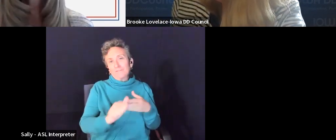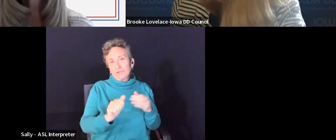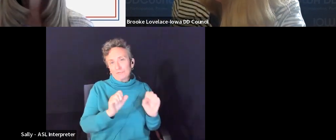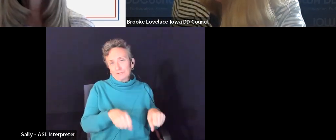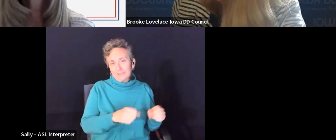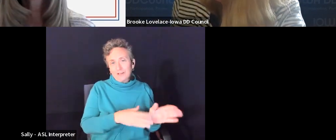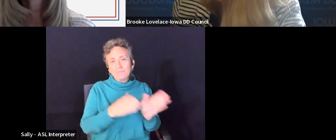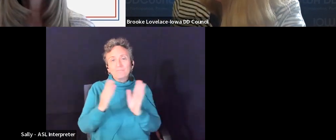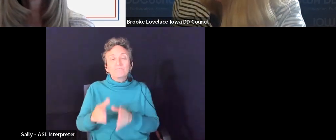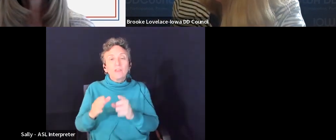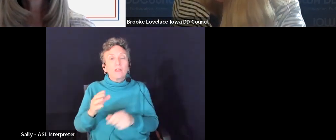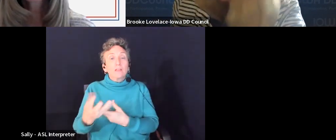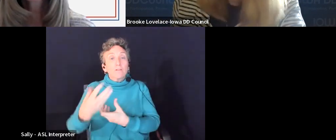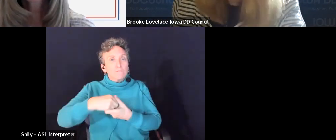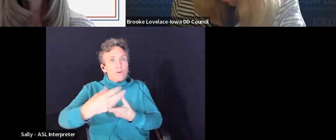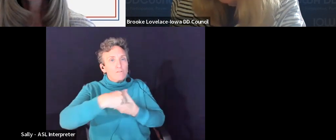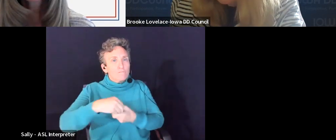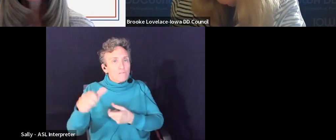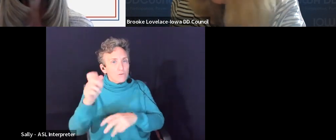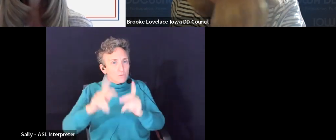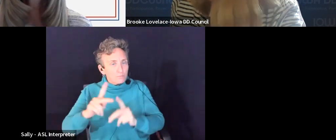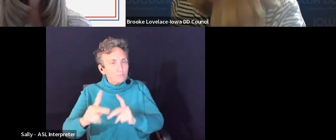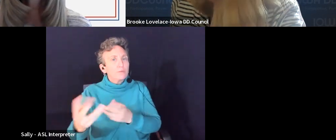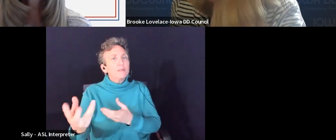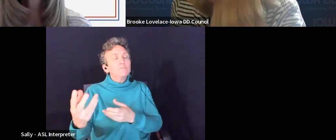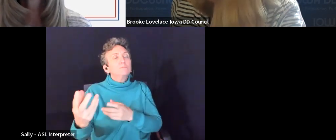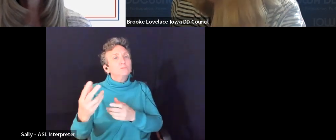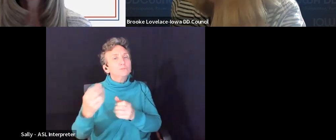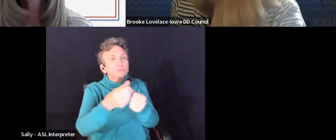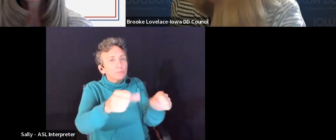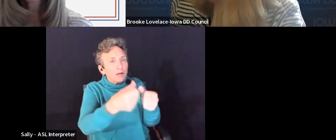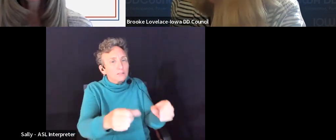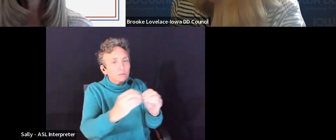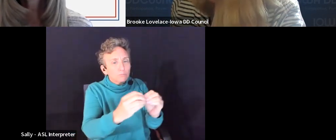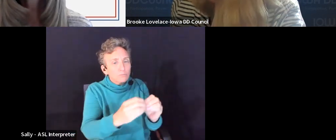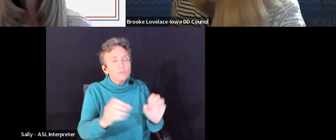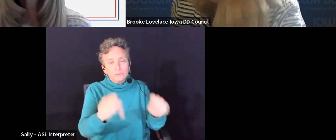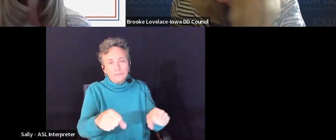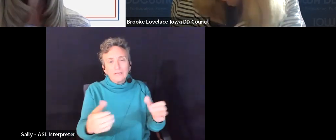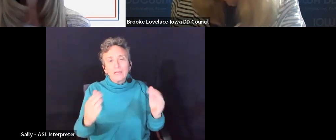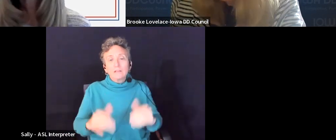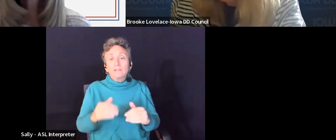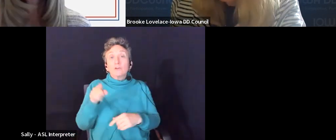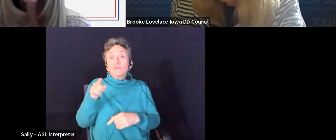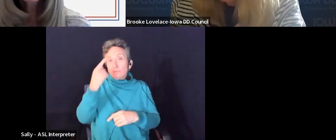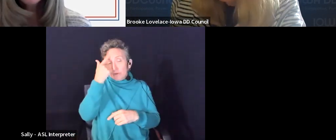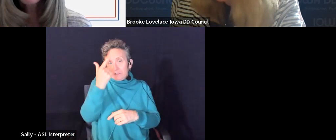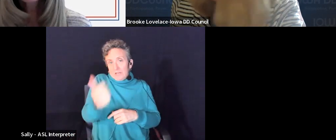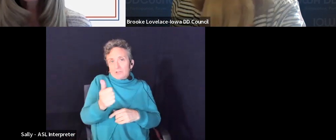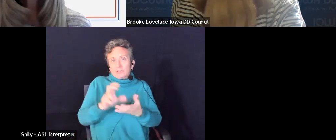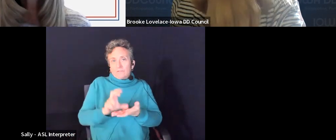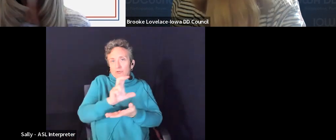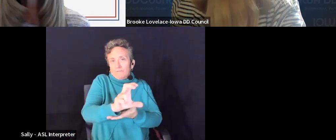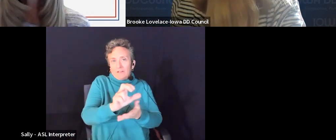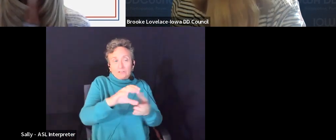can involve your family and friends in your savings goals, and you can choose to invest the money using a checking